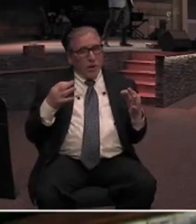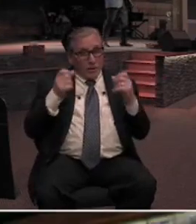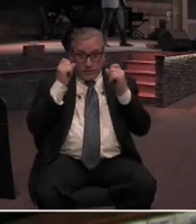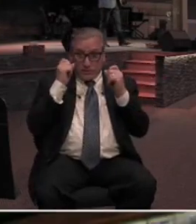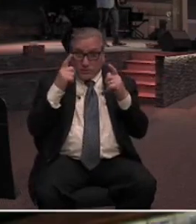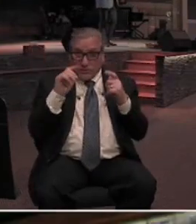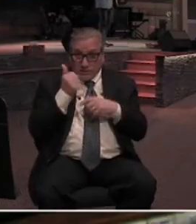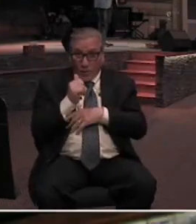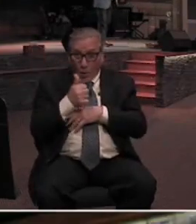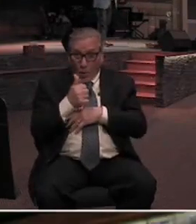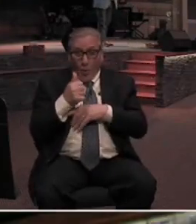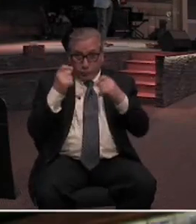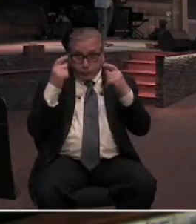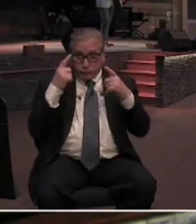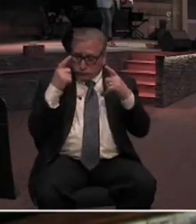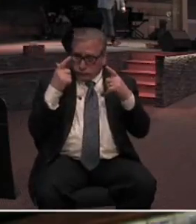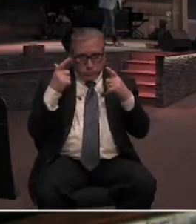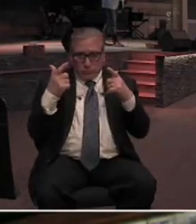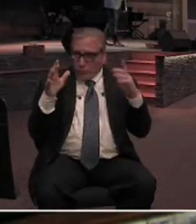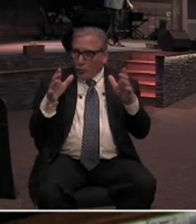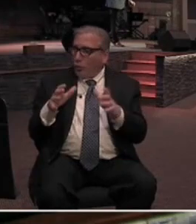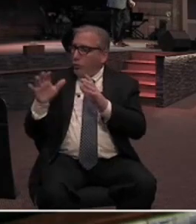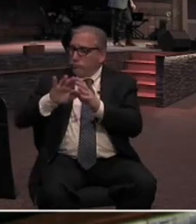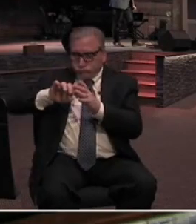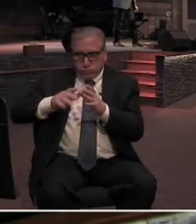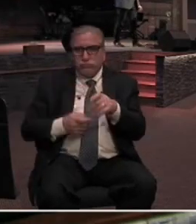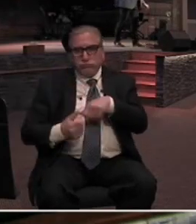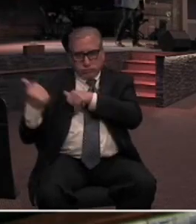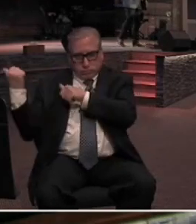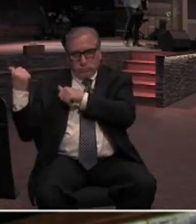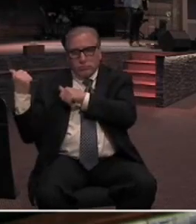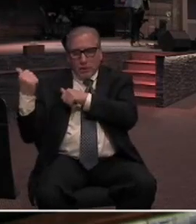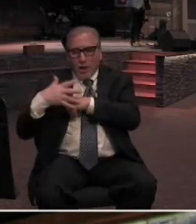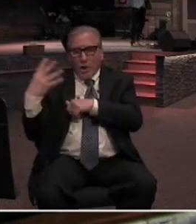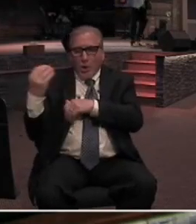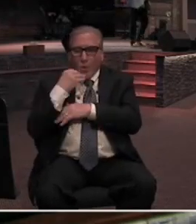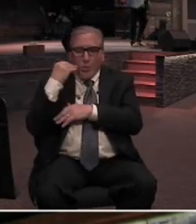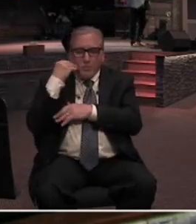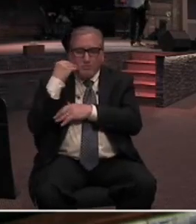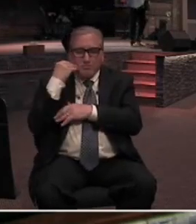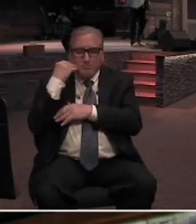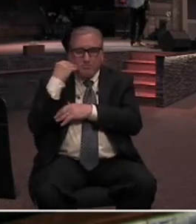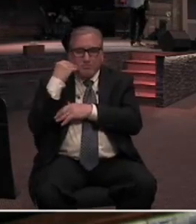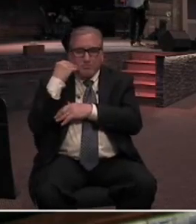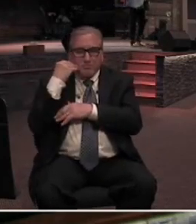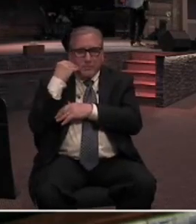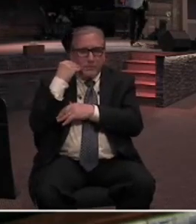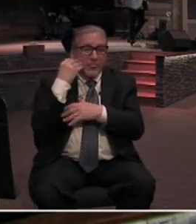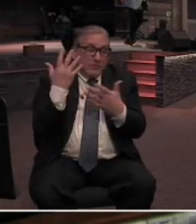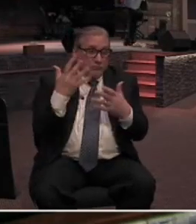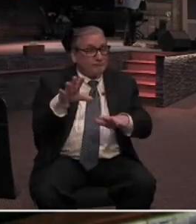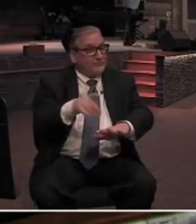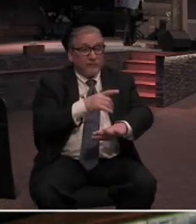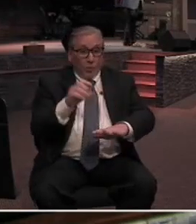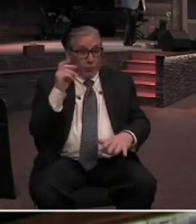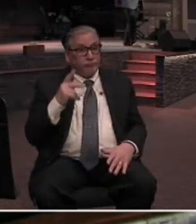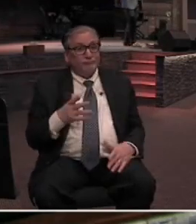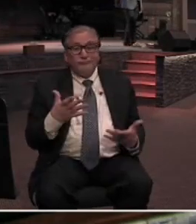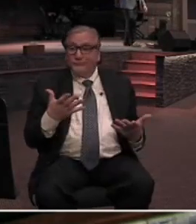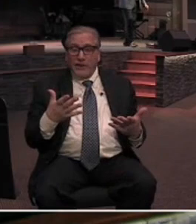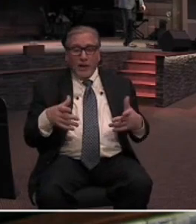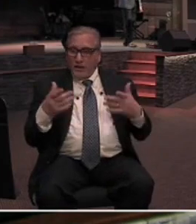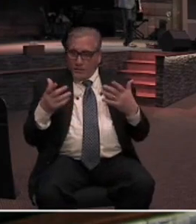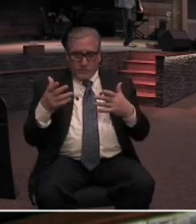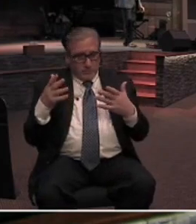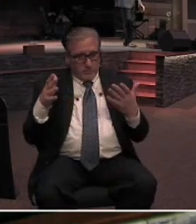morning as soon as there's any light and just head off and go home. So that's what David did. He and his guys